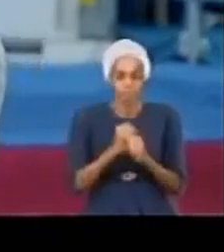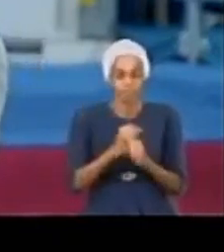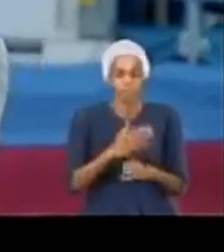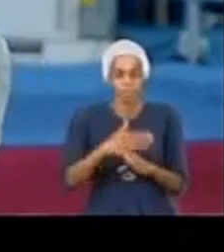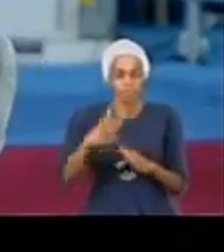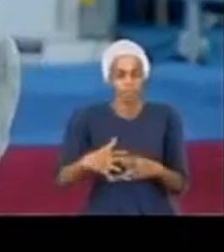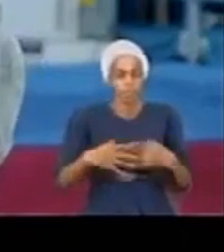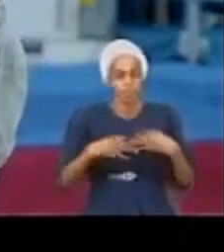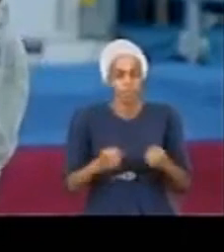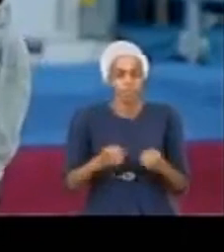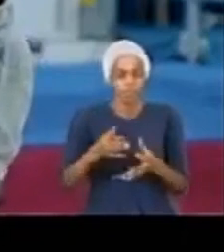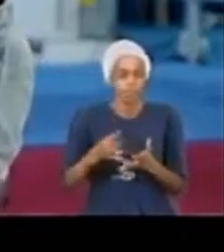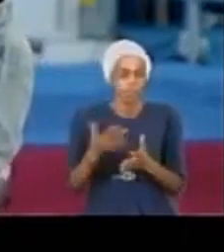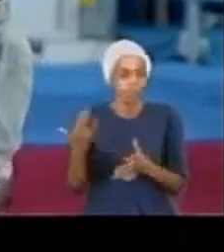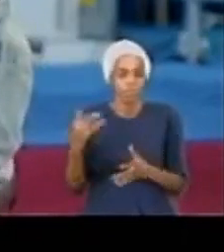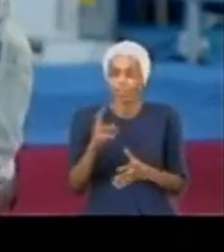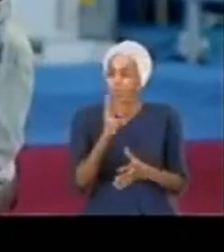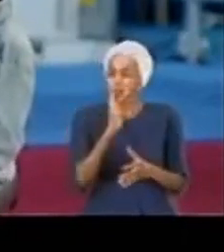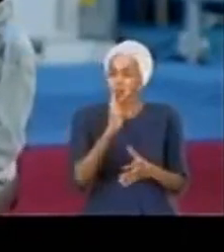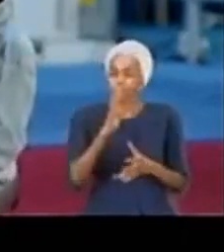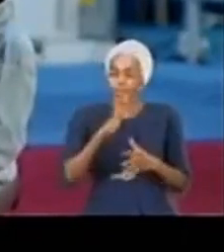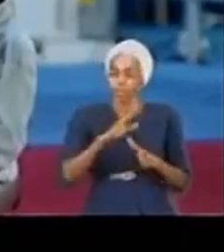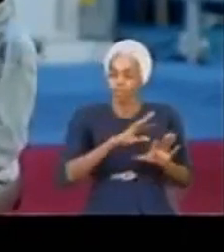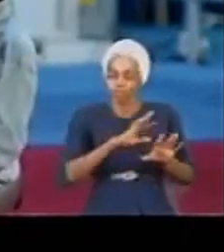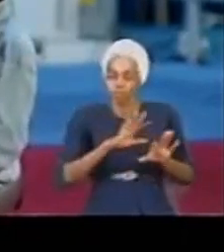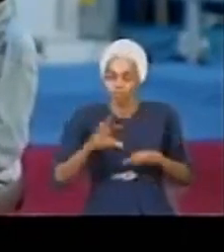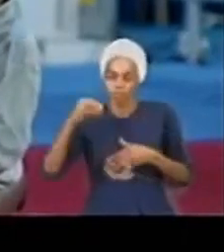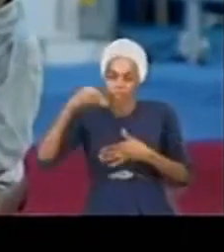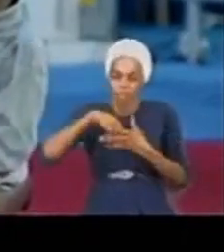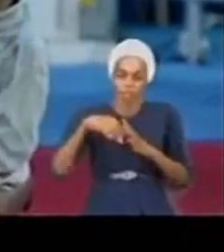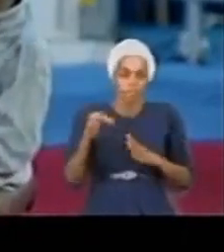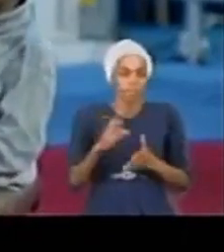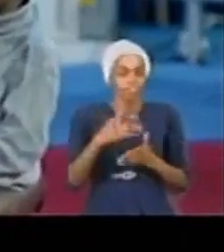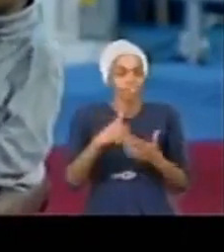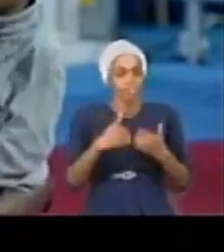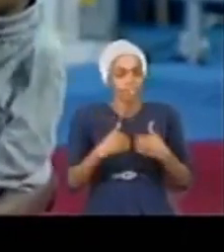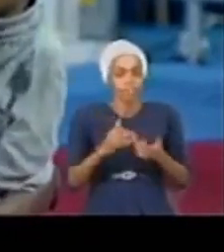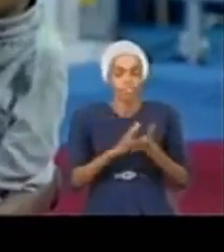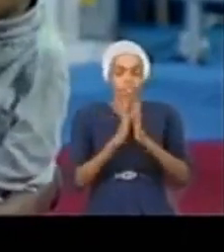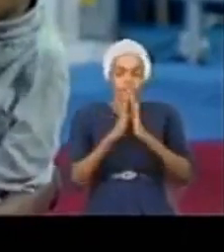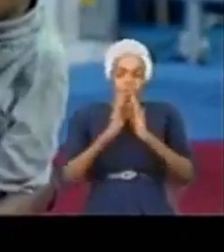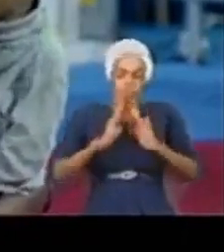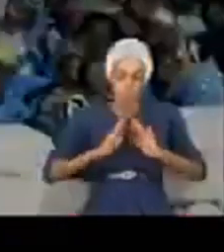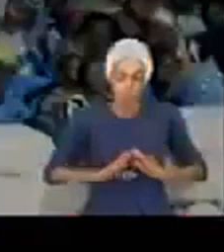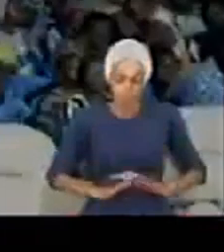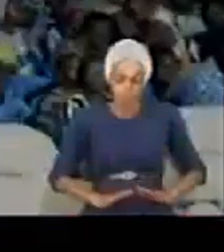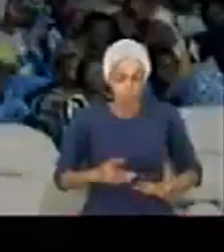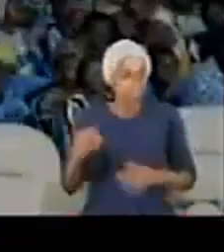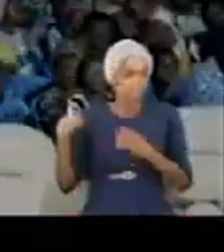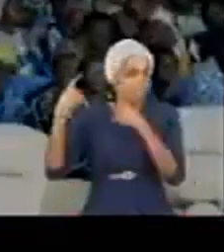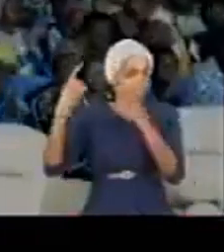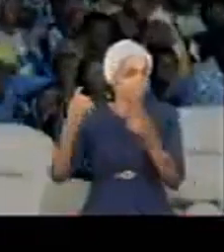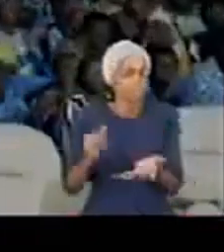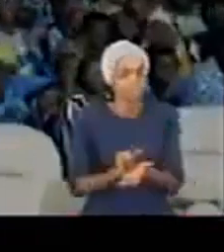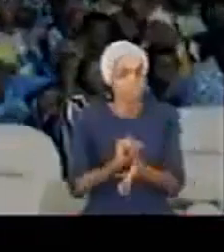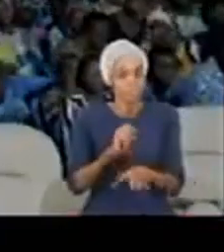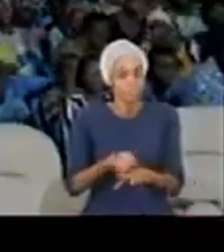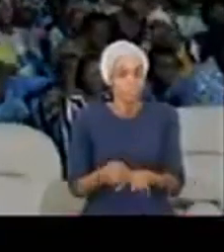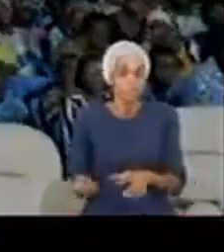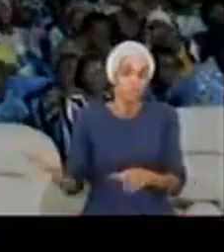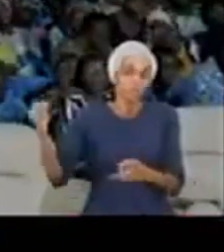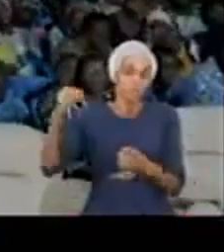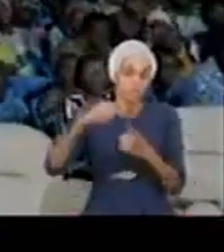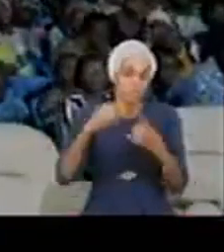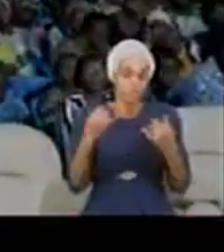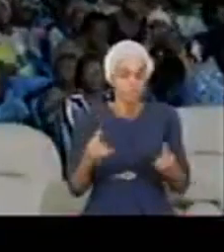since that time till now, I am sound and made whole. Praise the Lord. And the Lord